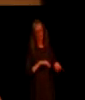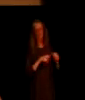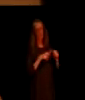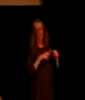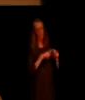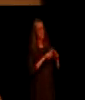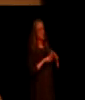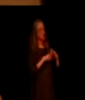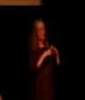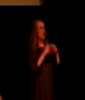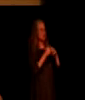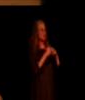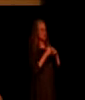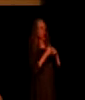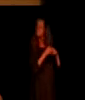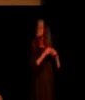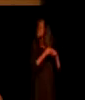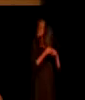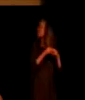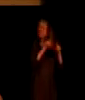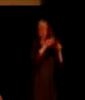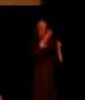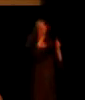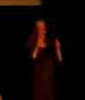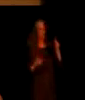the Keeling curve of